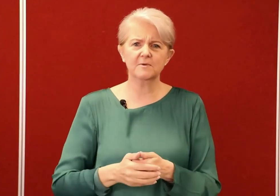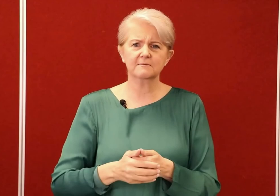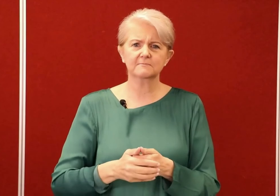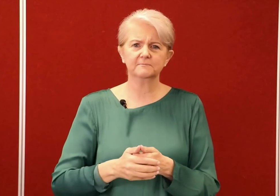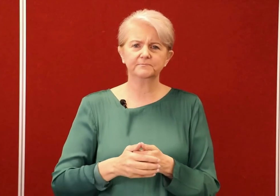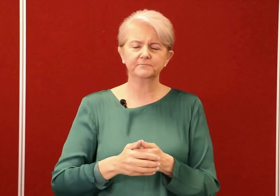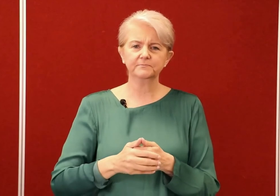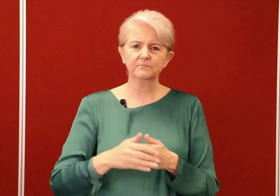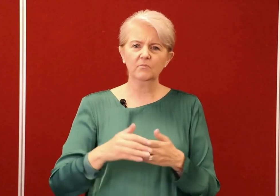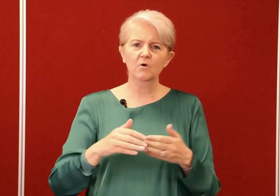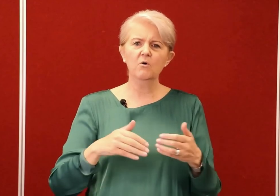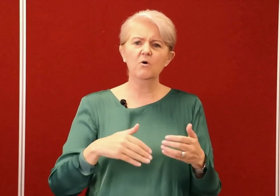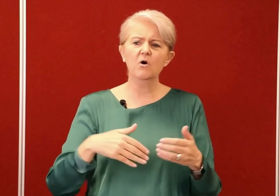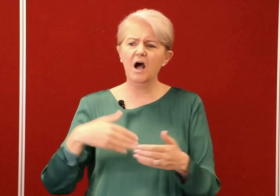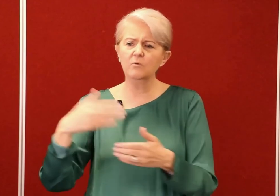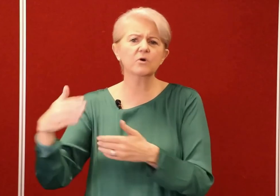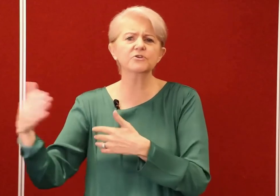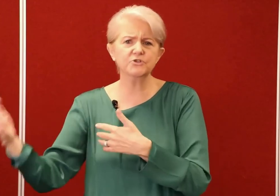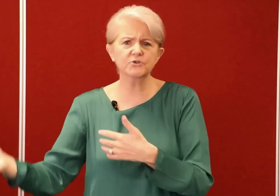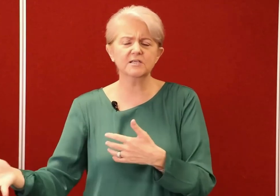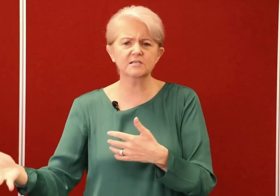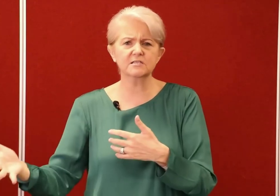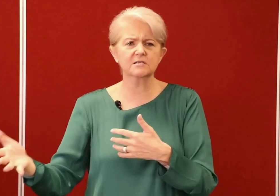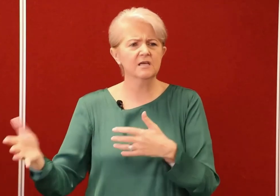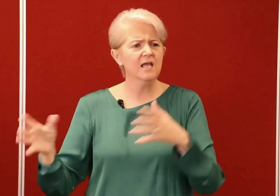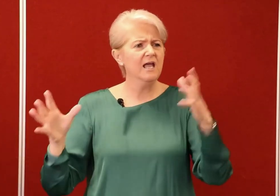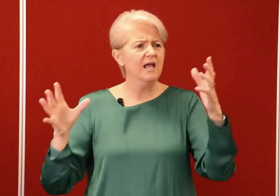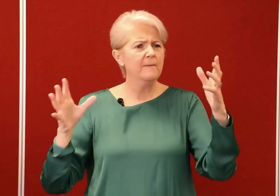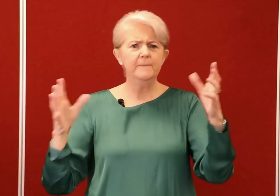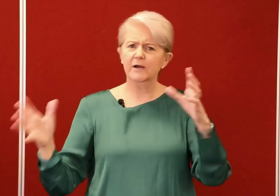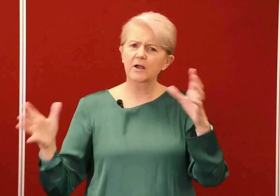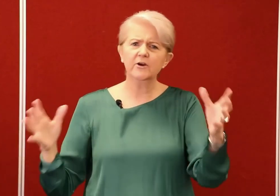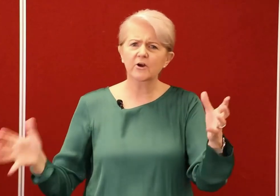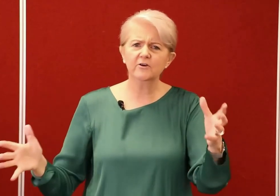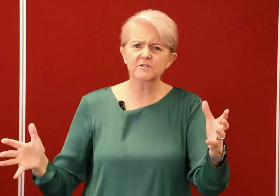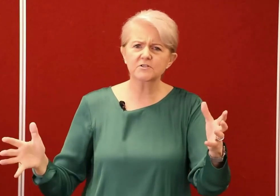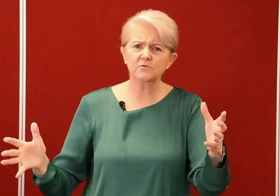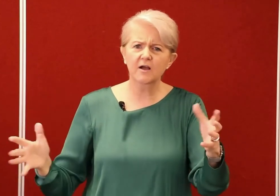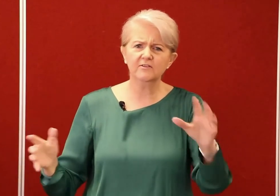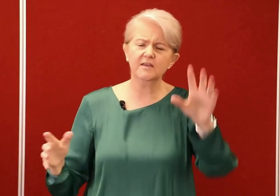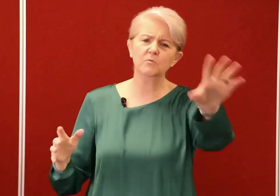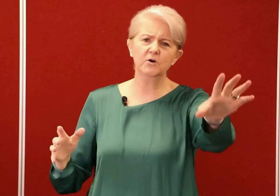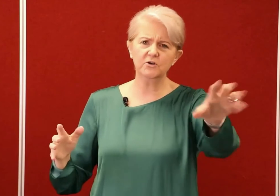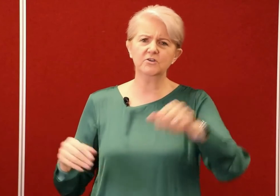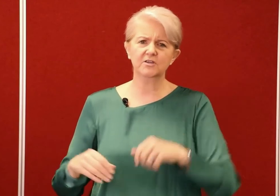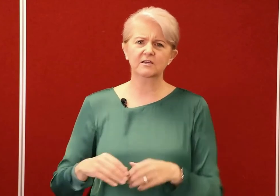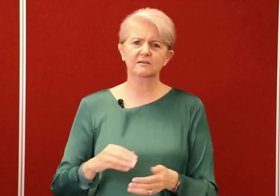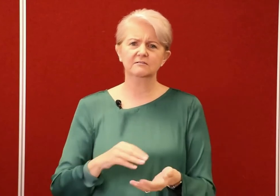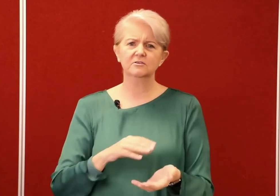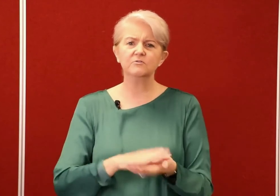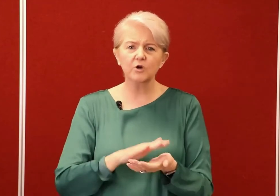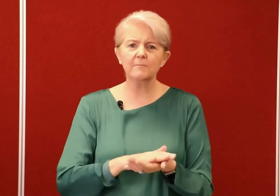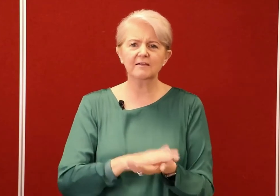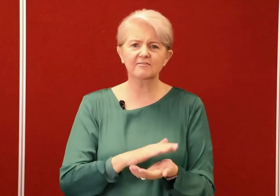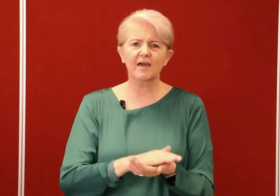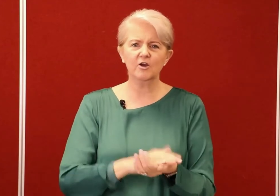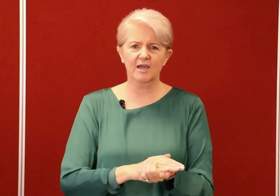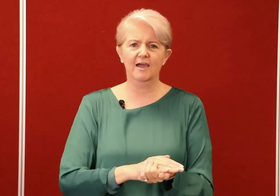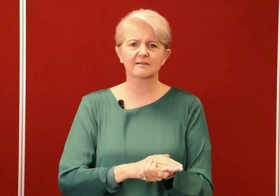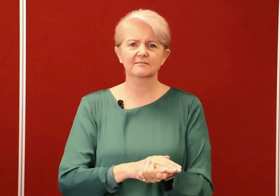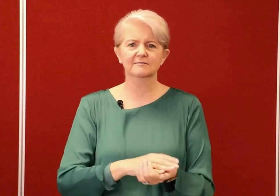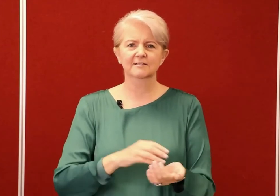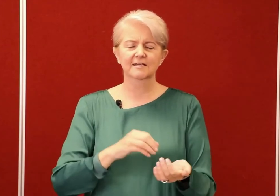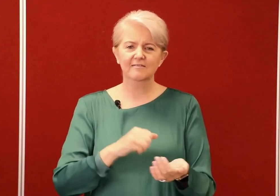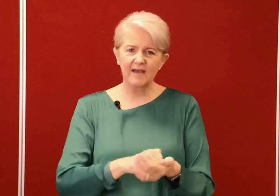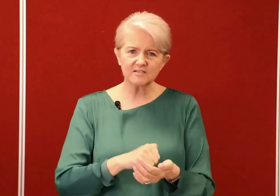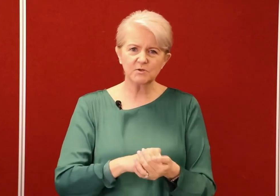that to me? Or I want to do this, but I don't know if it's the right thing. What do you think? You've got to make that